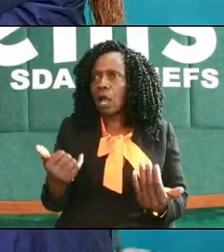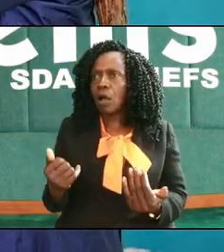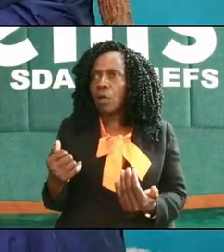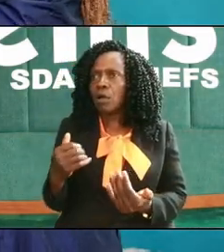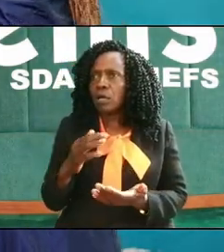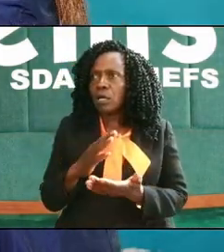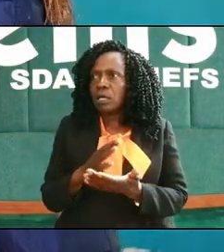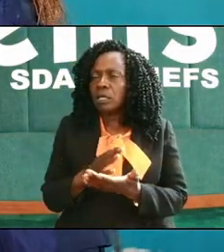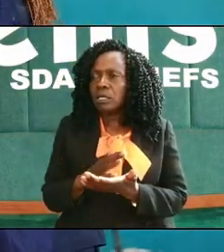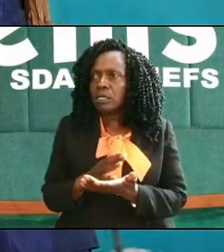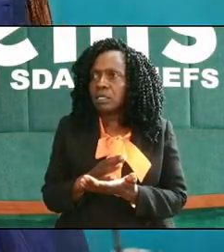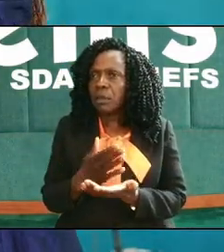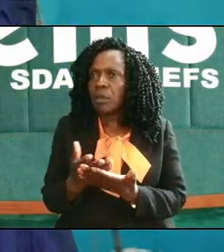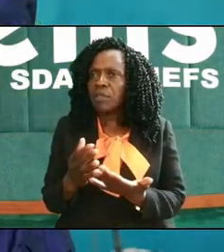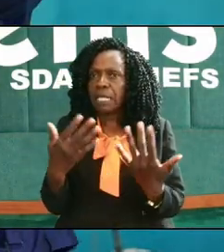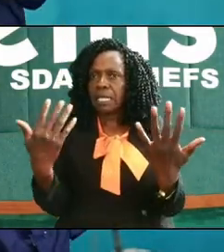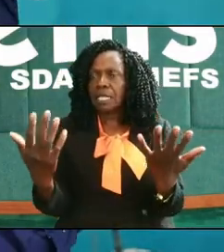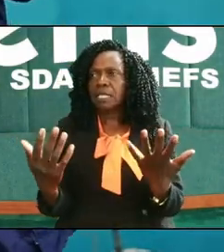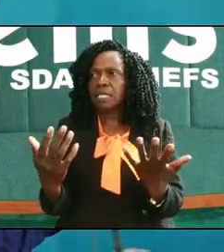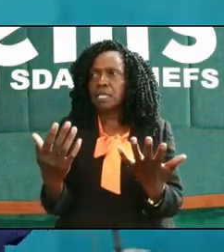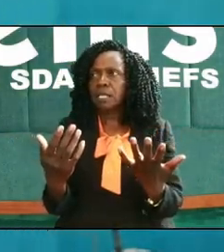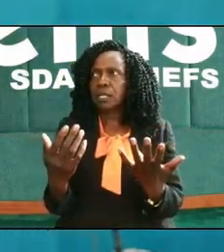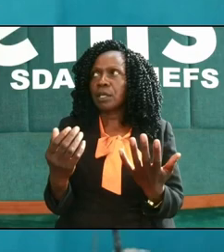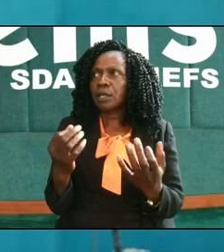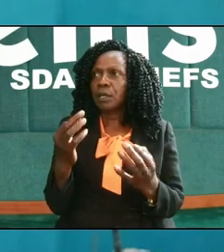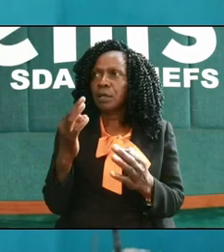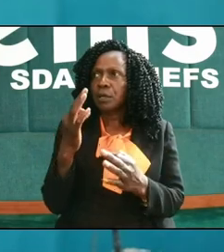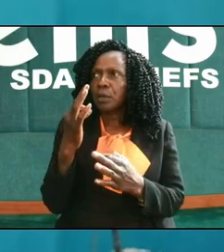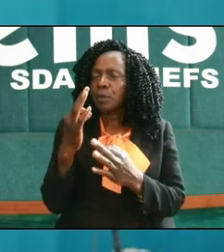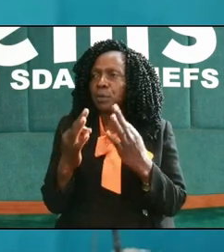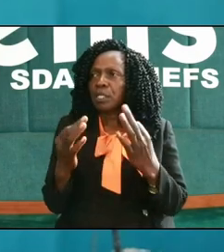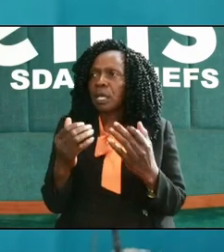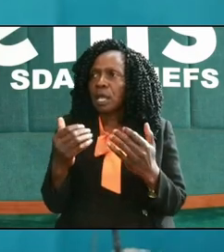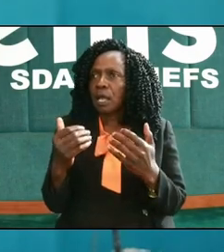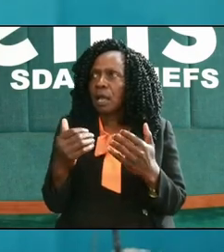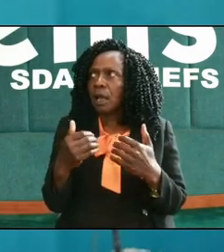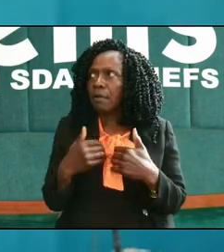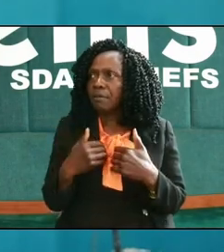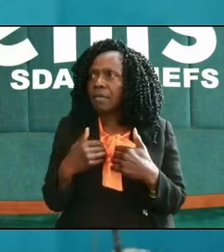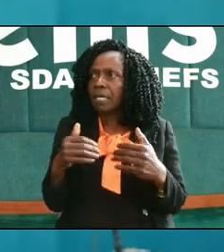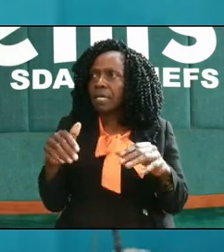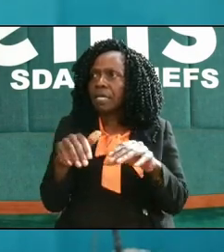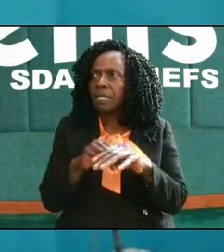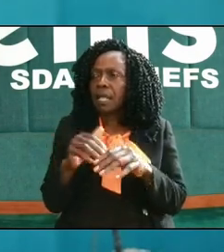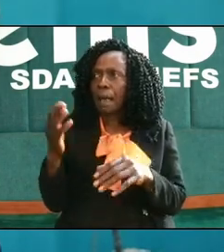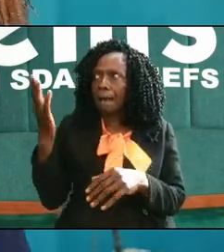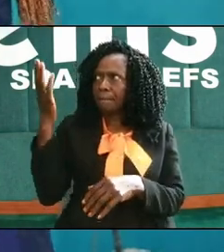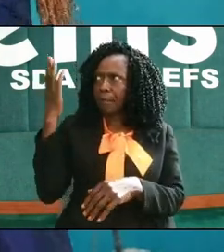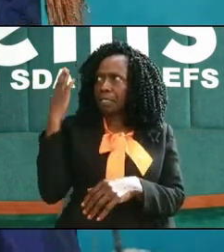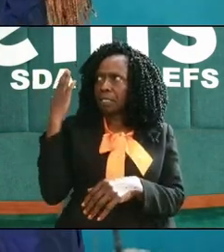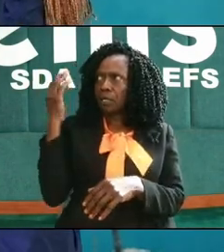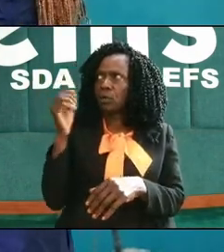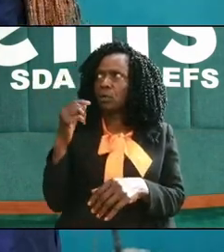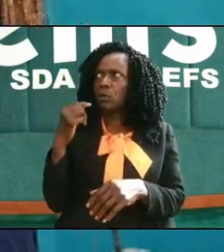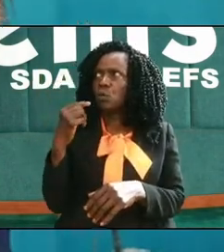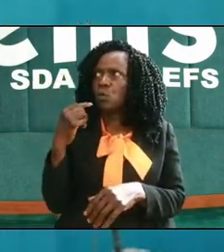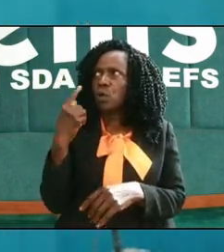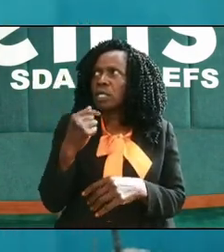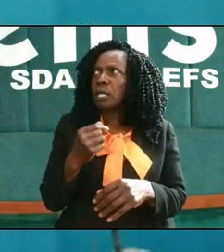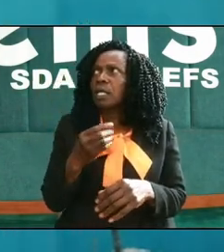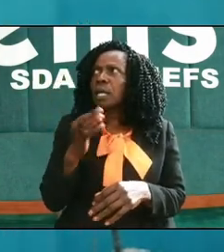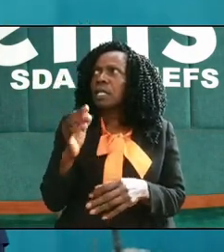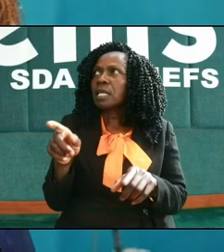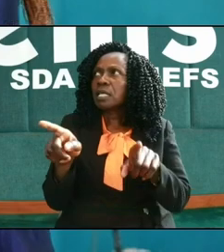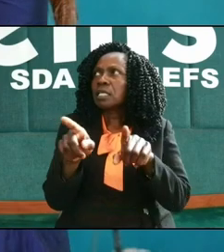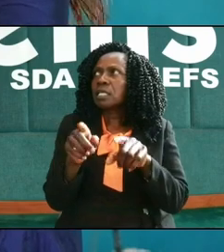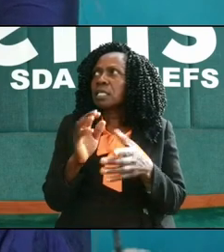of the important things that the Holy Spirit did in the past? In the past. Can someone tell us what the Holy Spirit... Yeah, someone